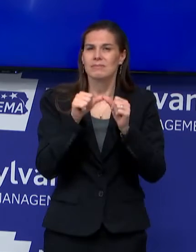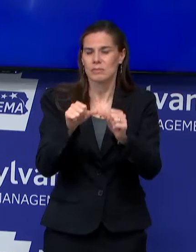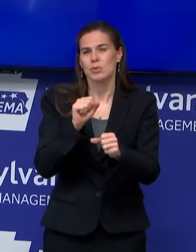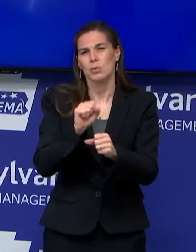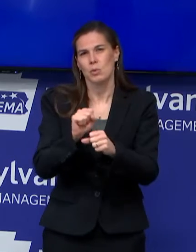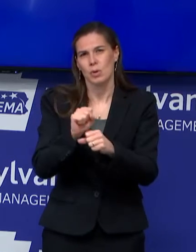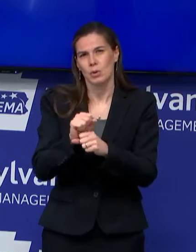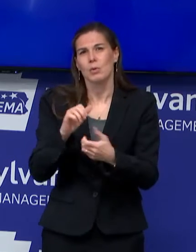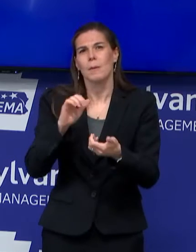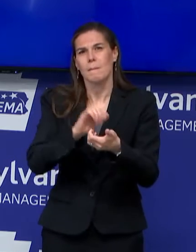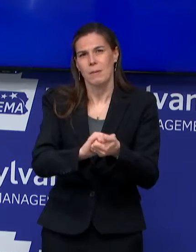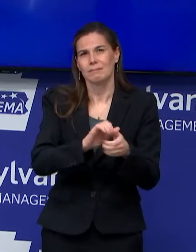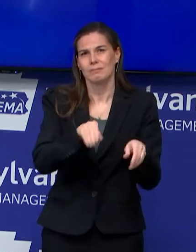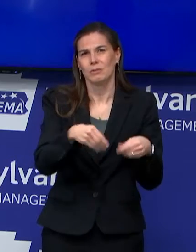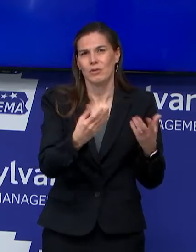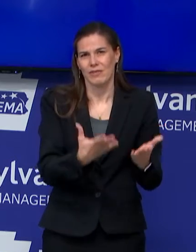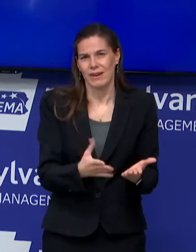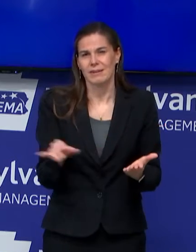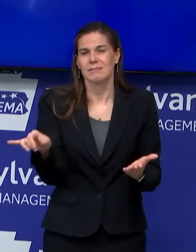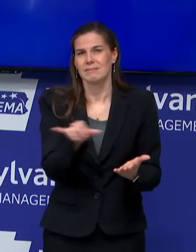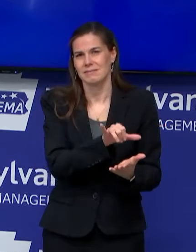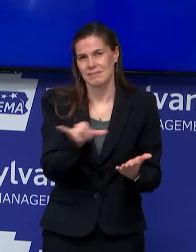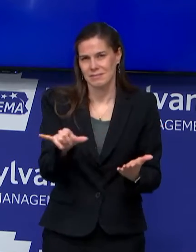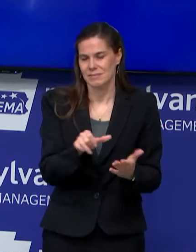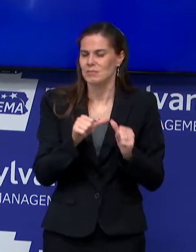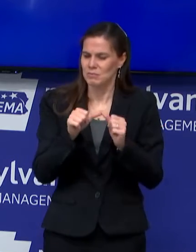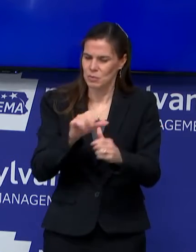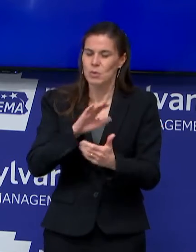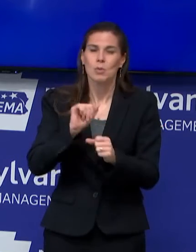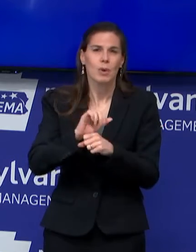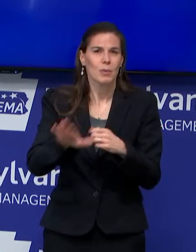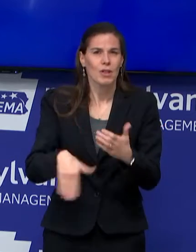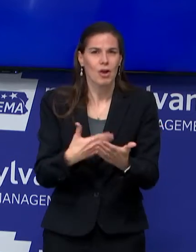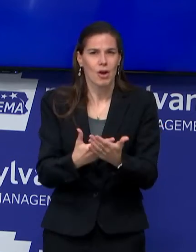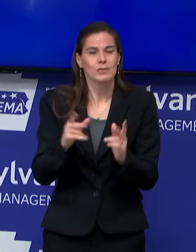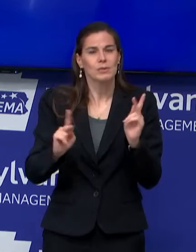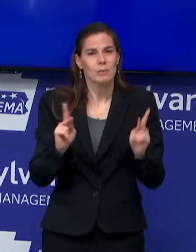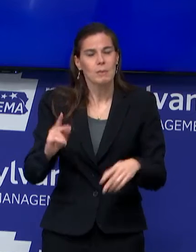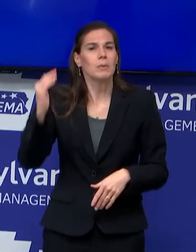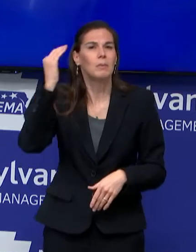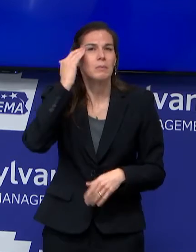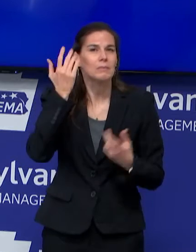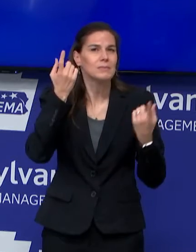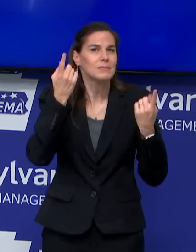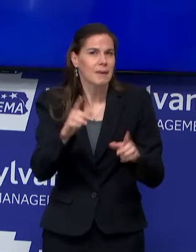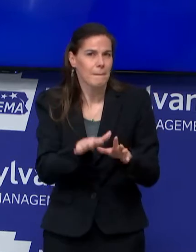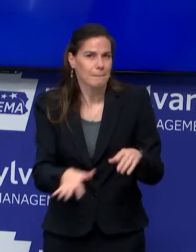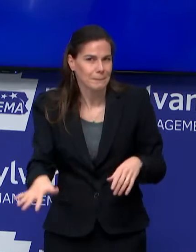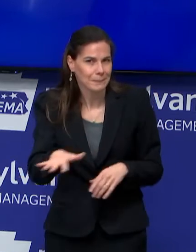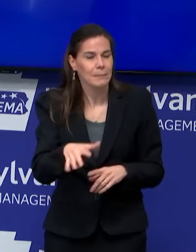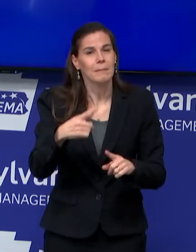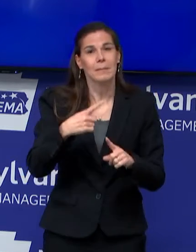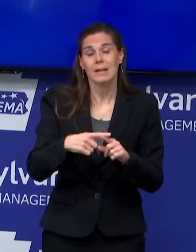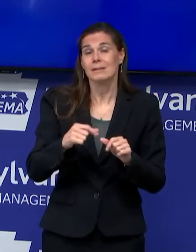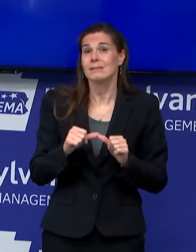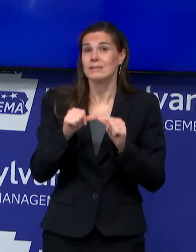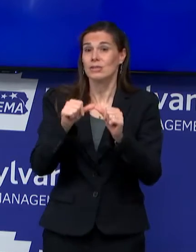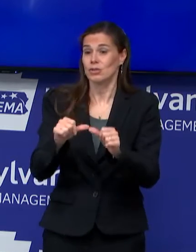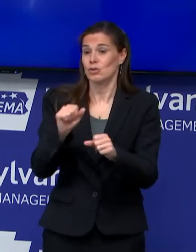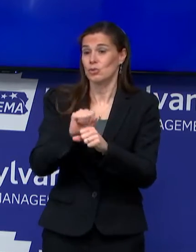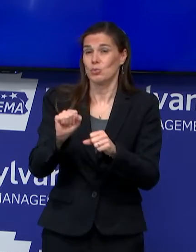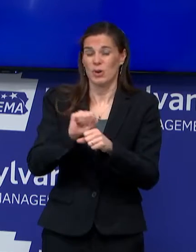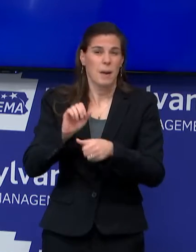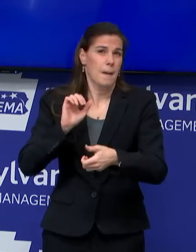work through that partnership with providers as well to make sure that folks are educated and aware of what's happening on the ground. And we'll continue to work on